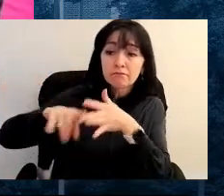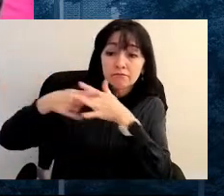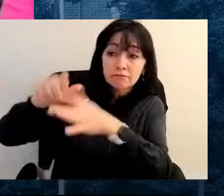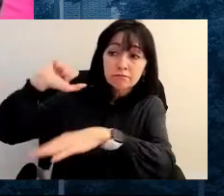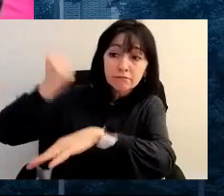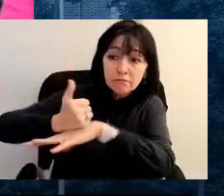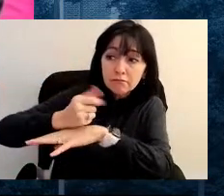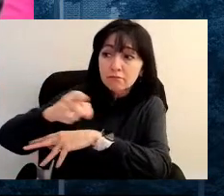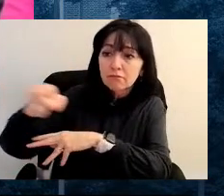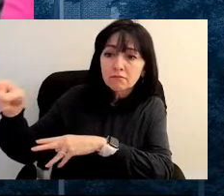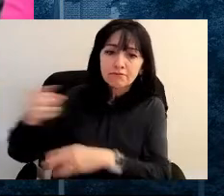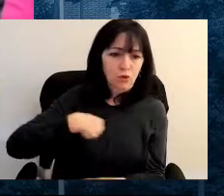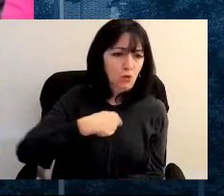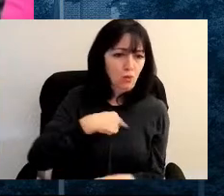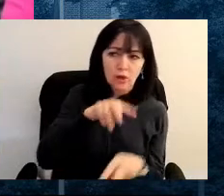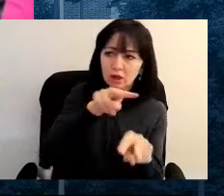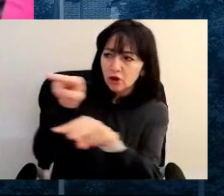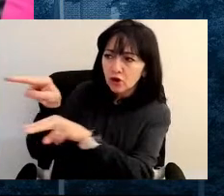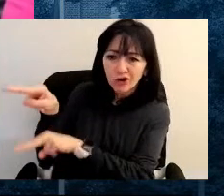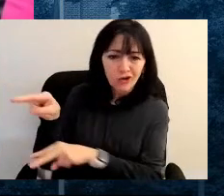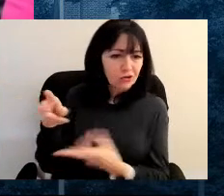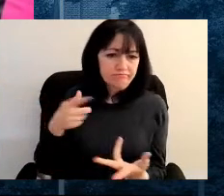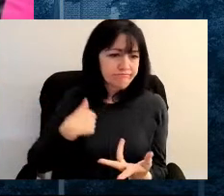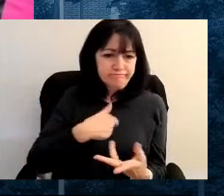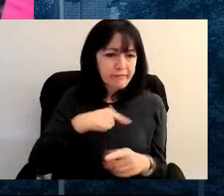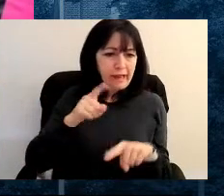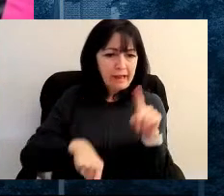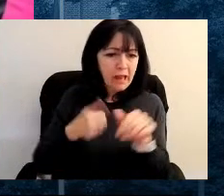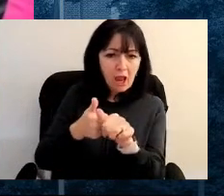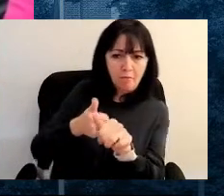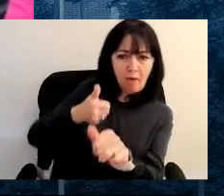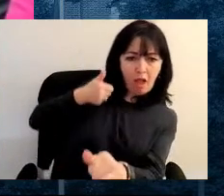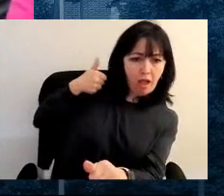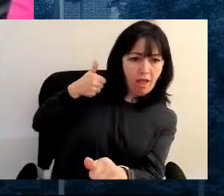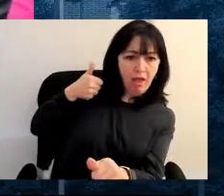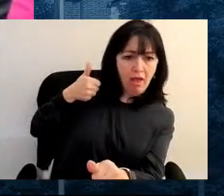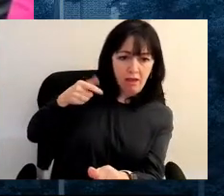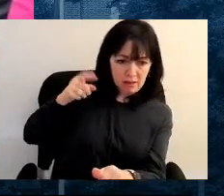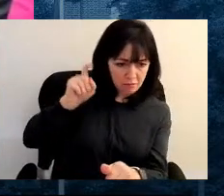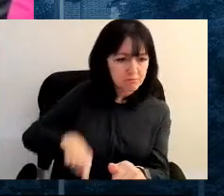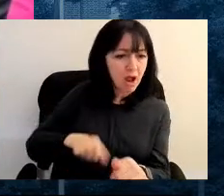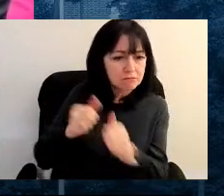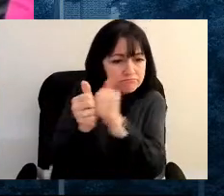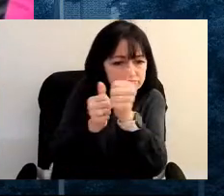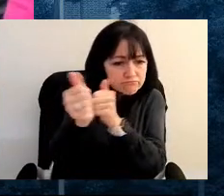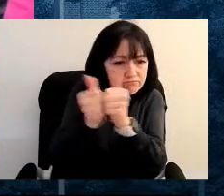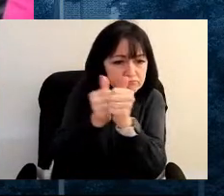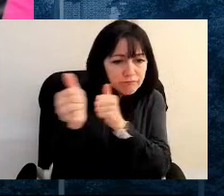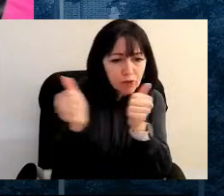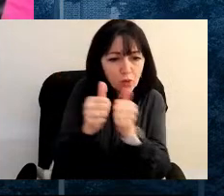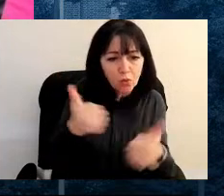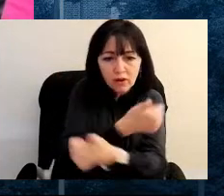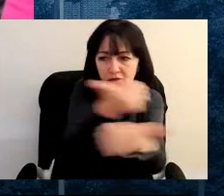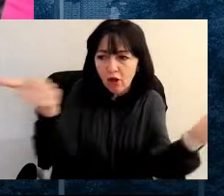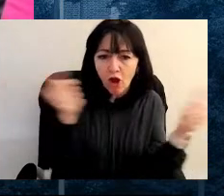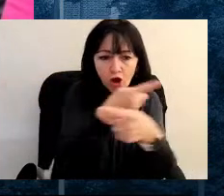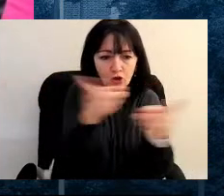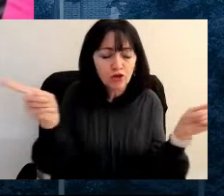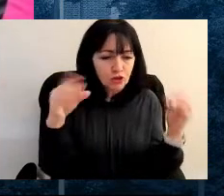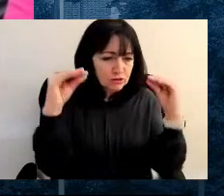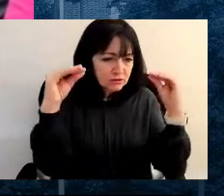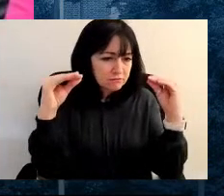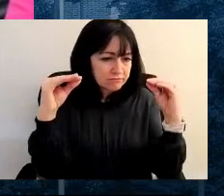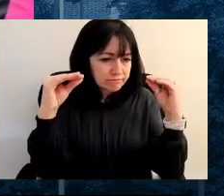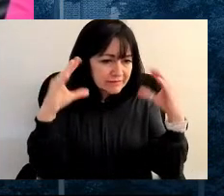work to do in that area, not just with teachers, but with other employee groups who, by the way, we are looking at